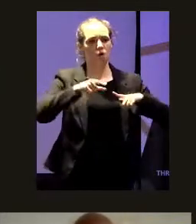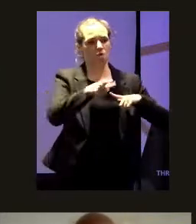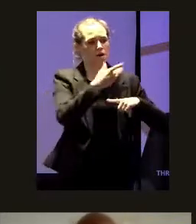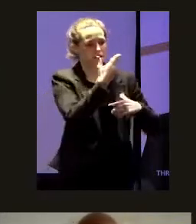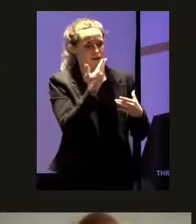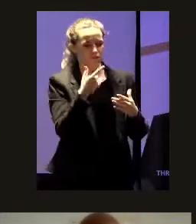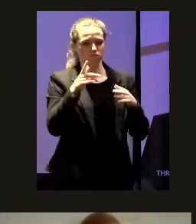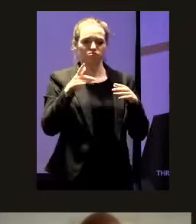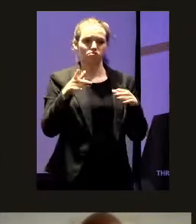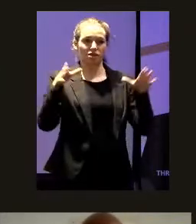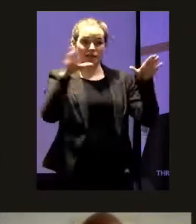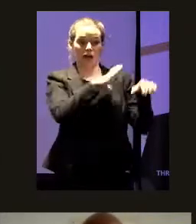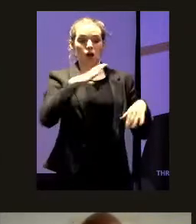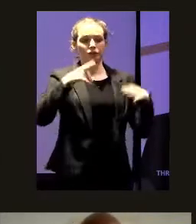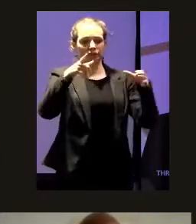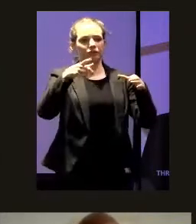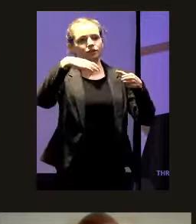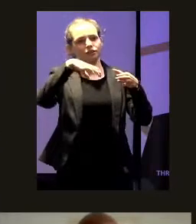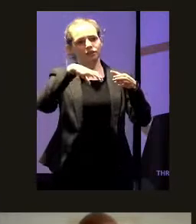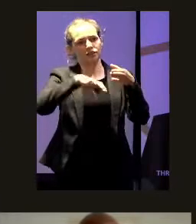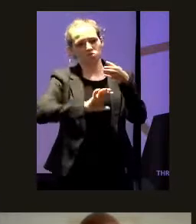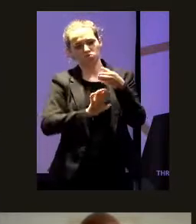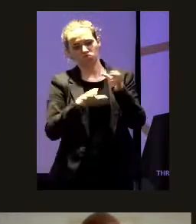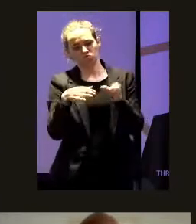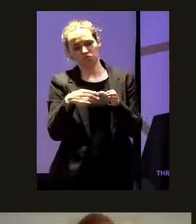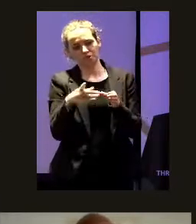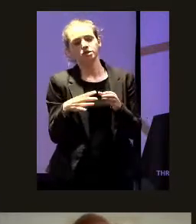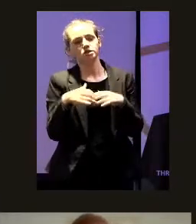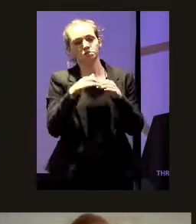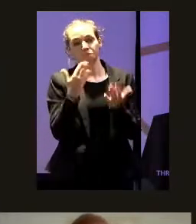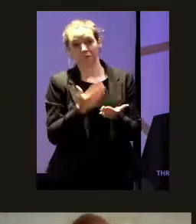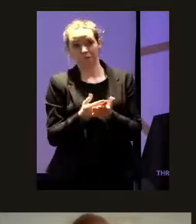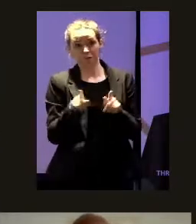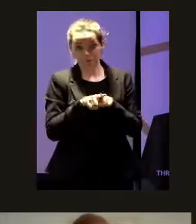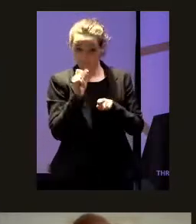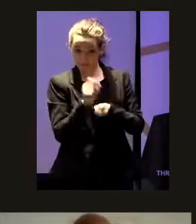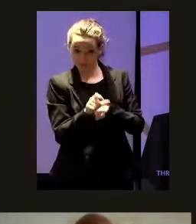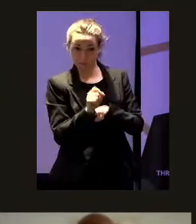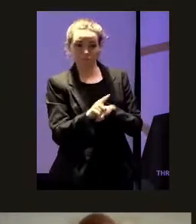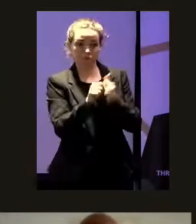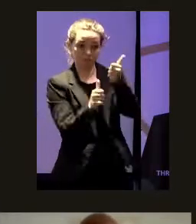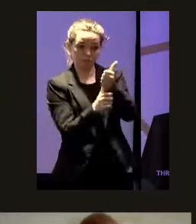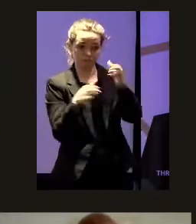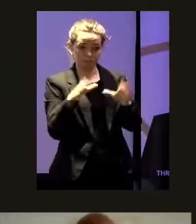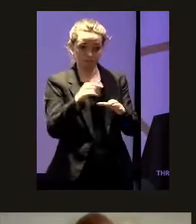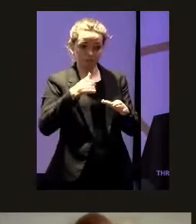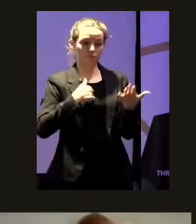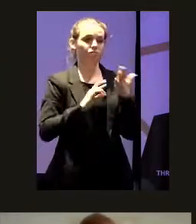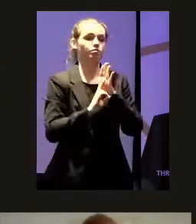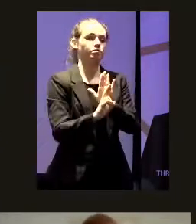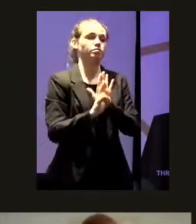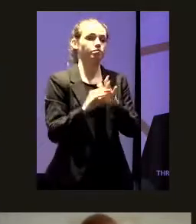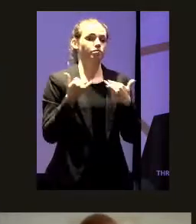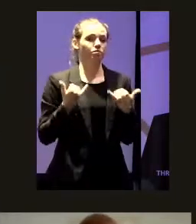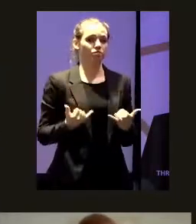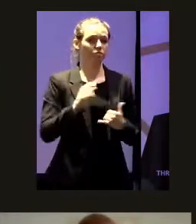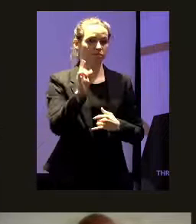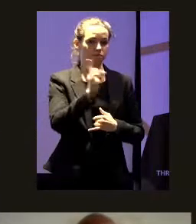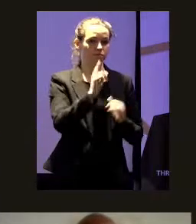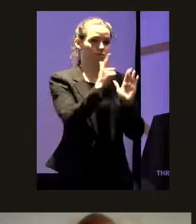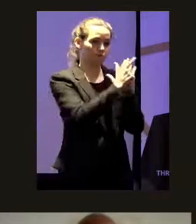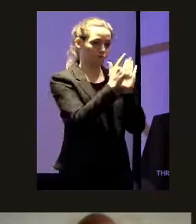subcommittees, particularly the subcommittee that I am representing here is